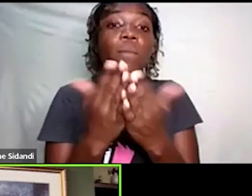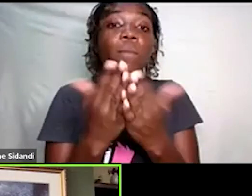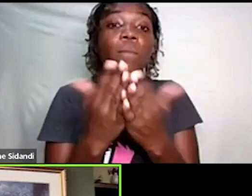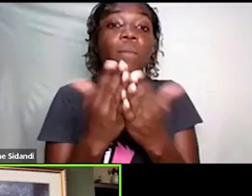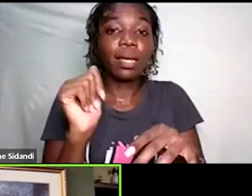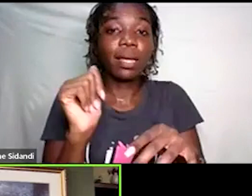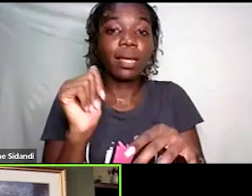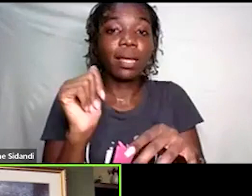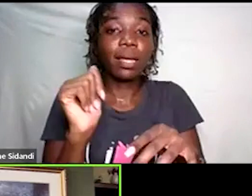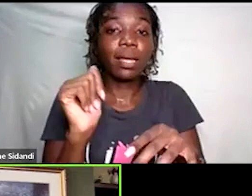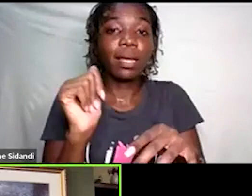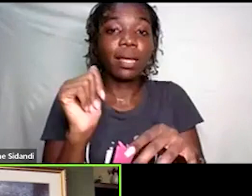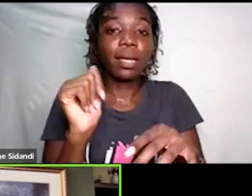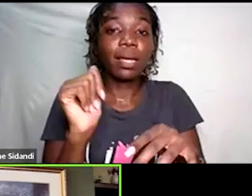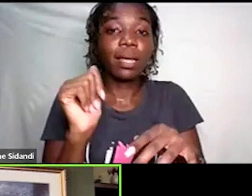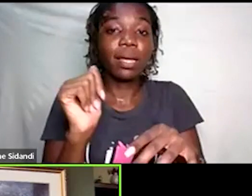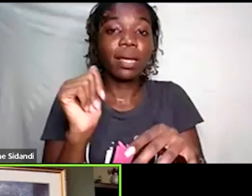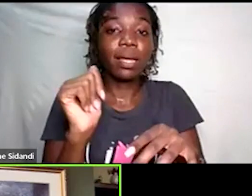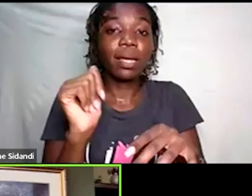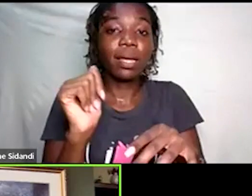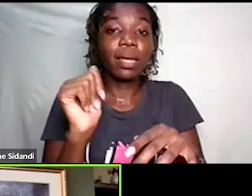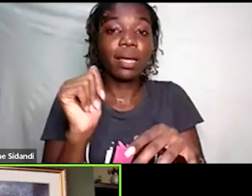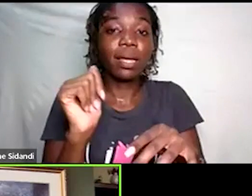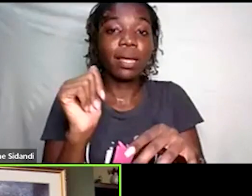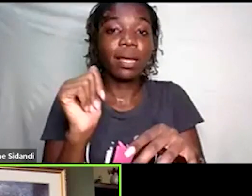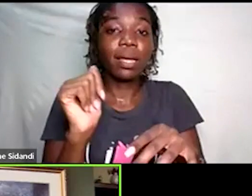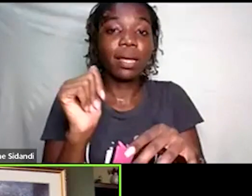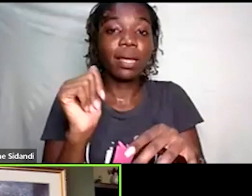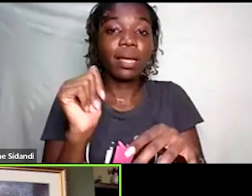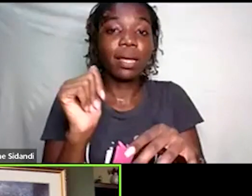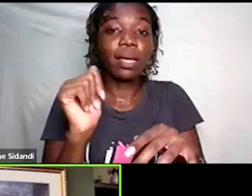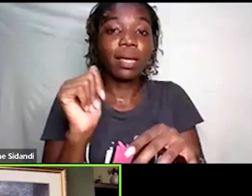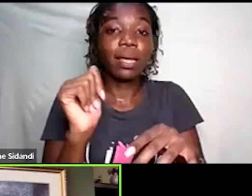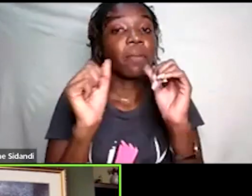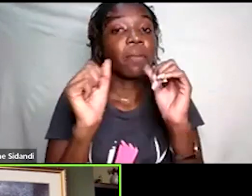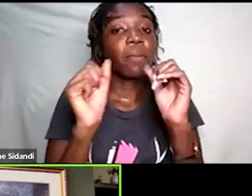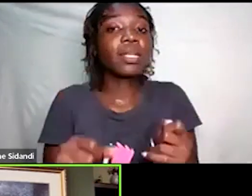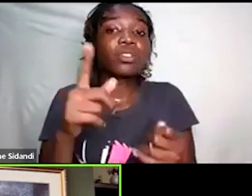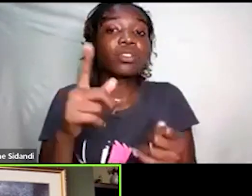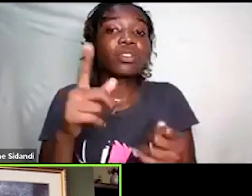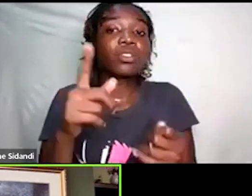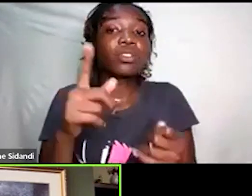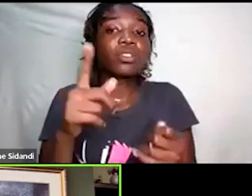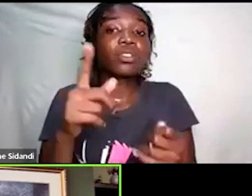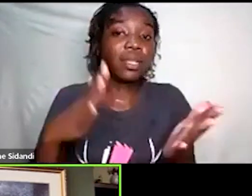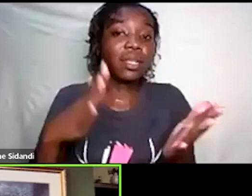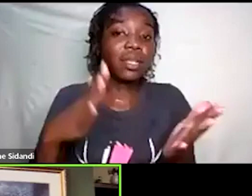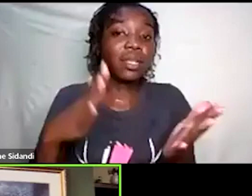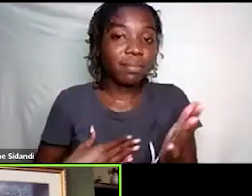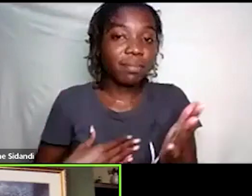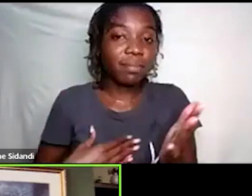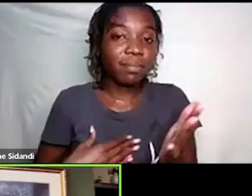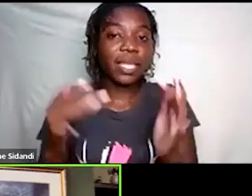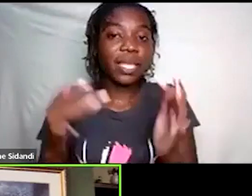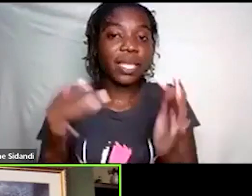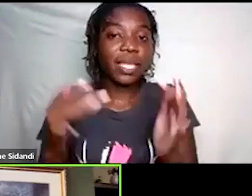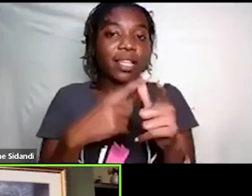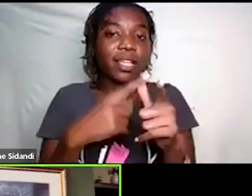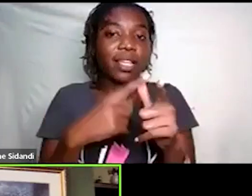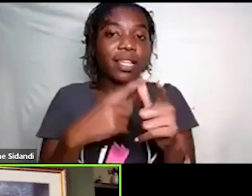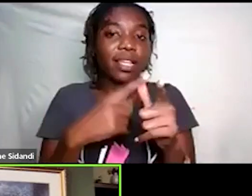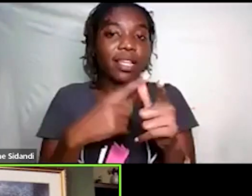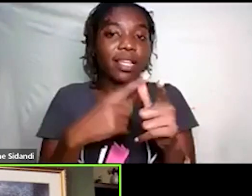an autographed copy, you can shoot me an email on hello@guruhellen.com. I can send you a personalized